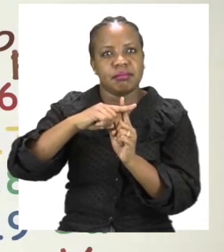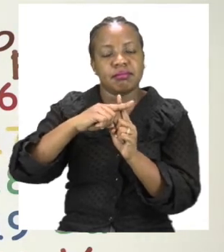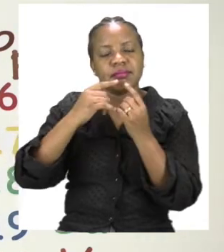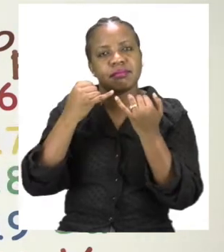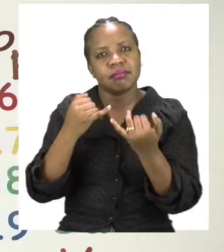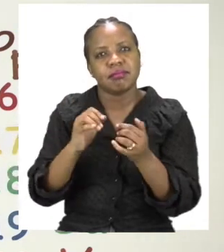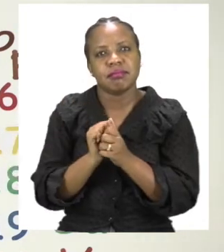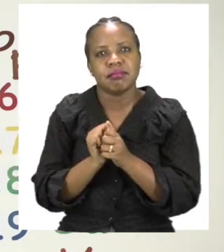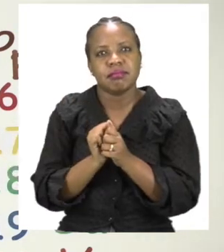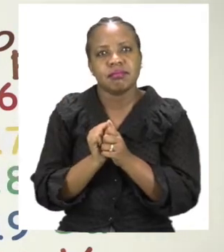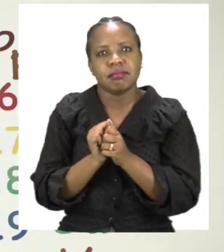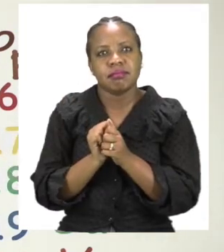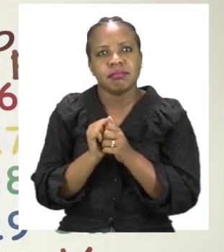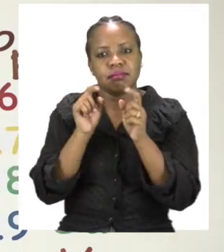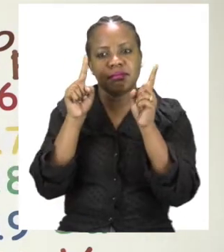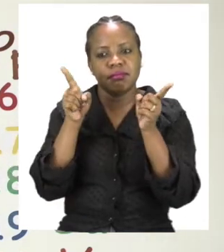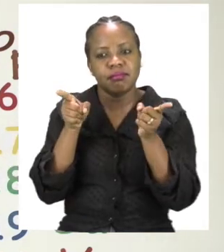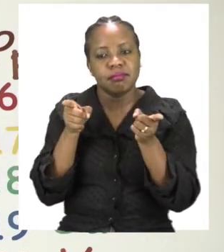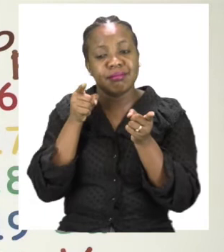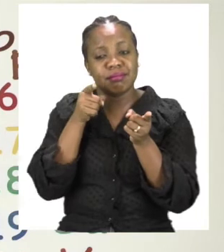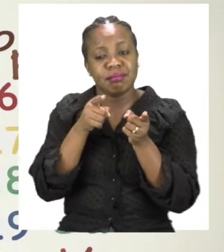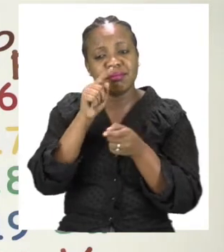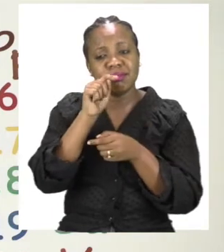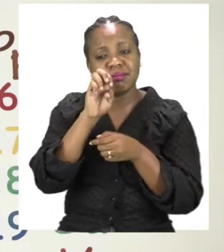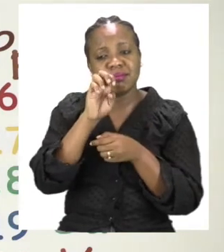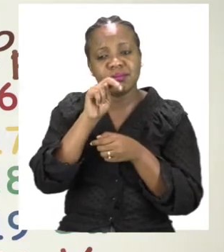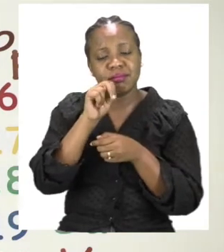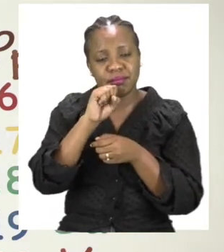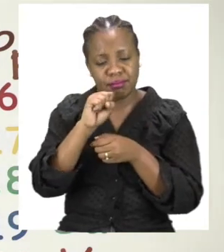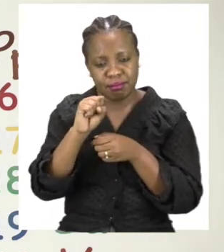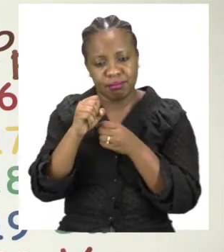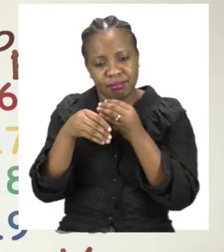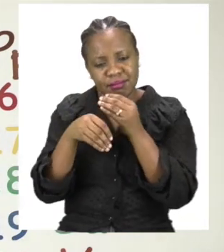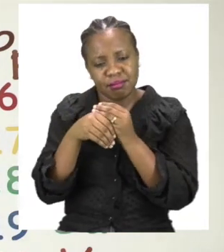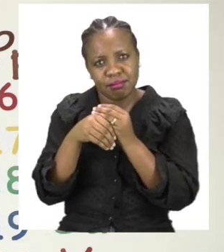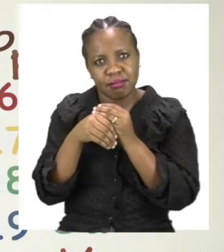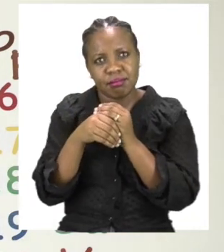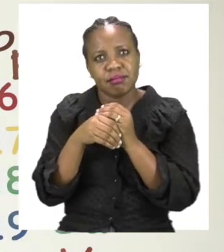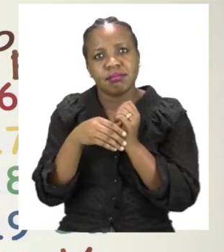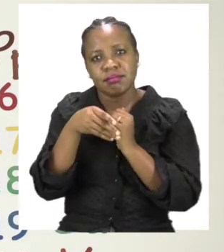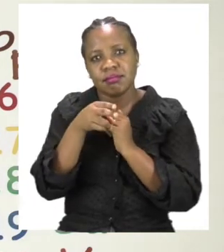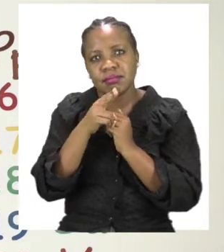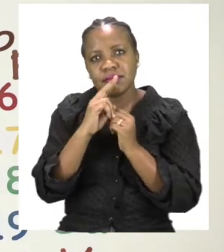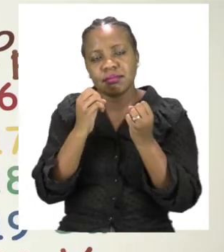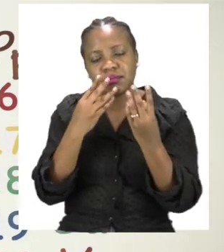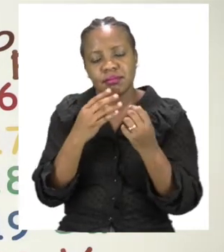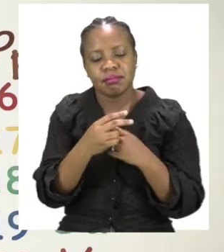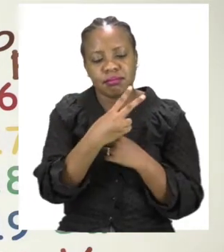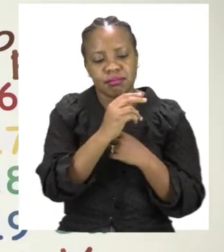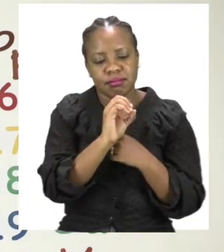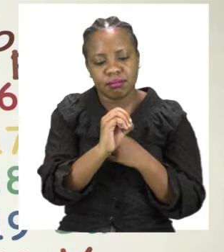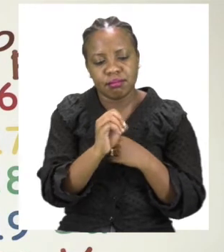Now we need to add what is in the brackets. So in our bracket, we have 20